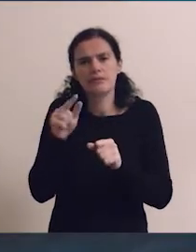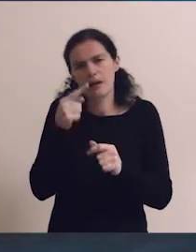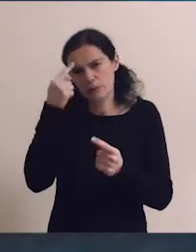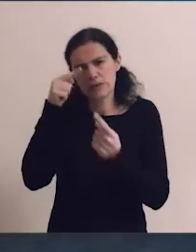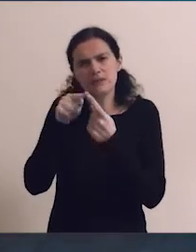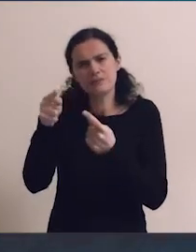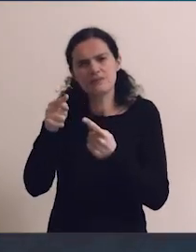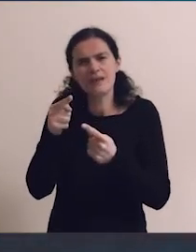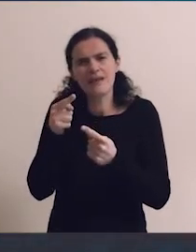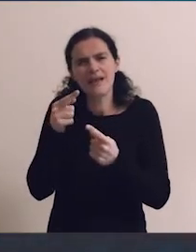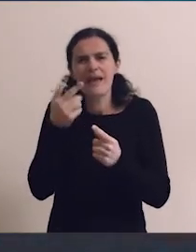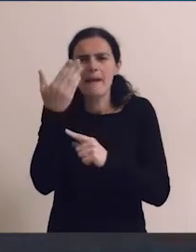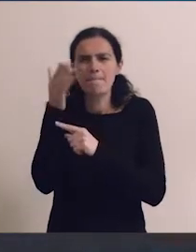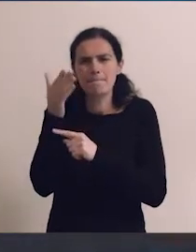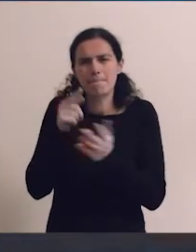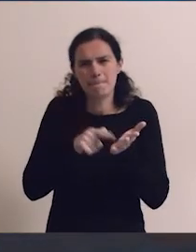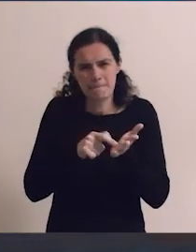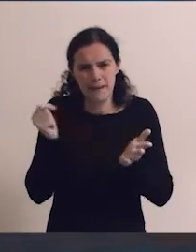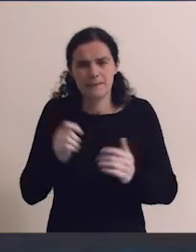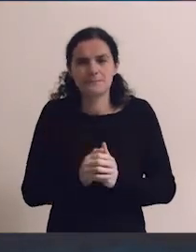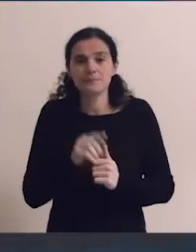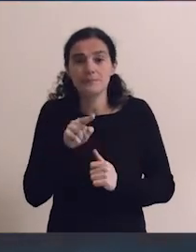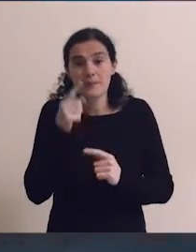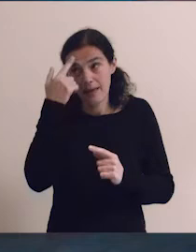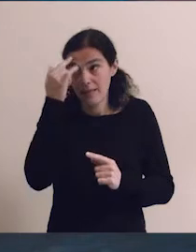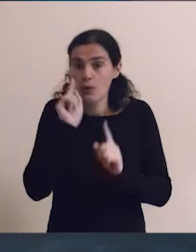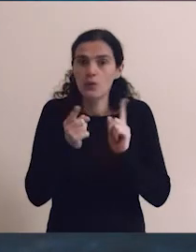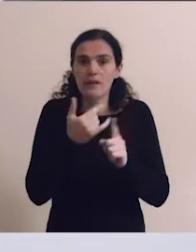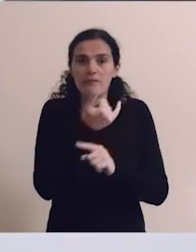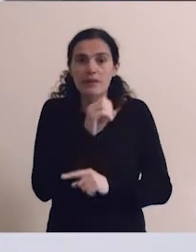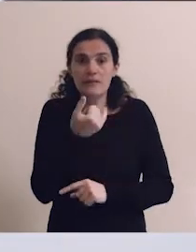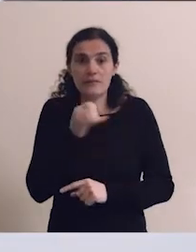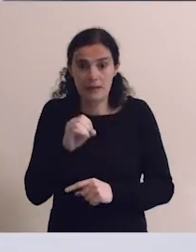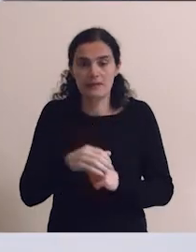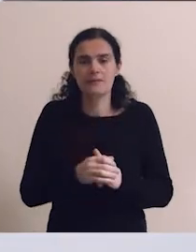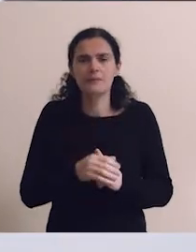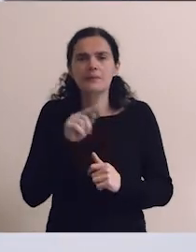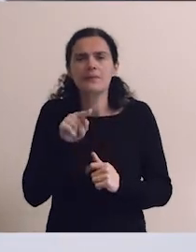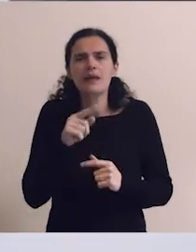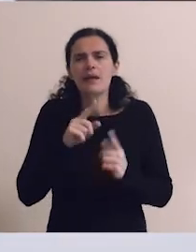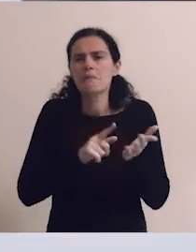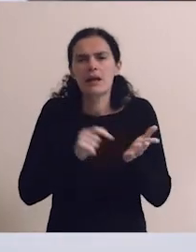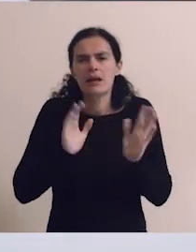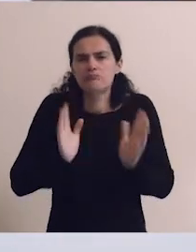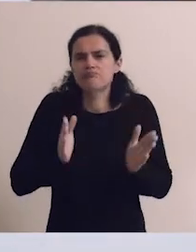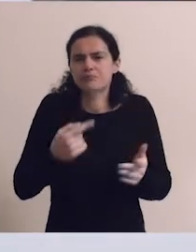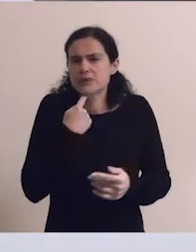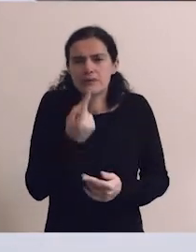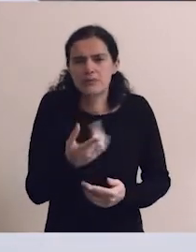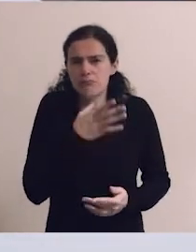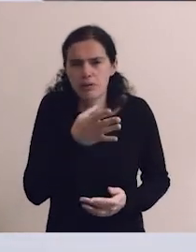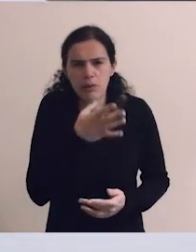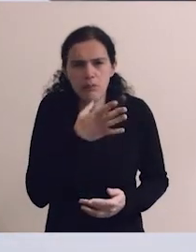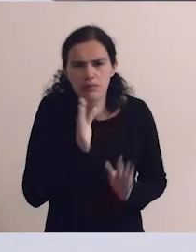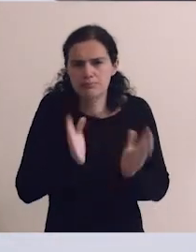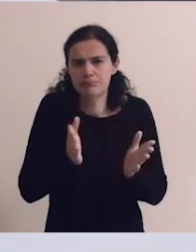dedicated to the American flag. This idea of the year 2020 in America, which doesn't need to be